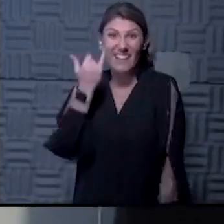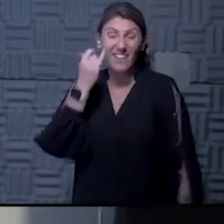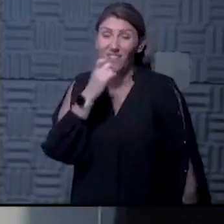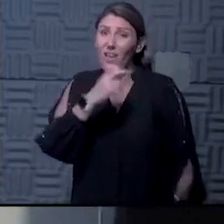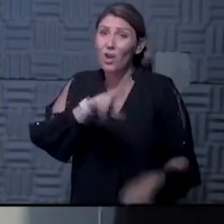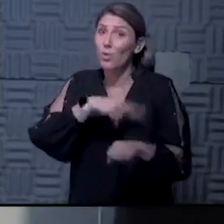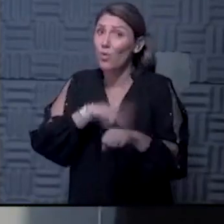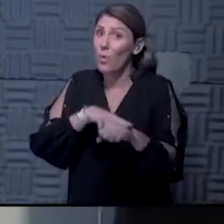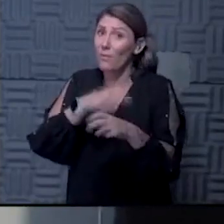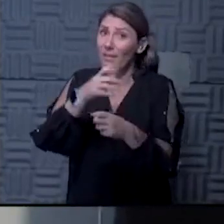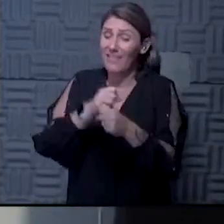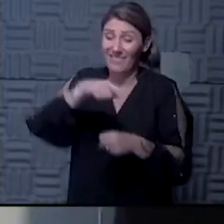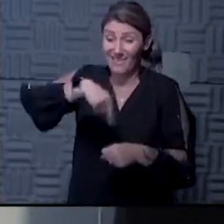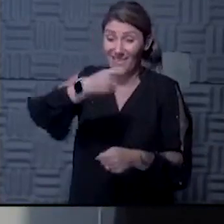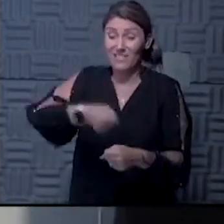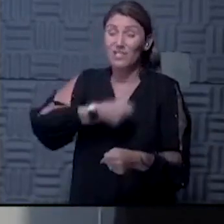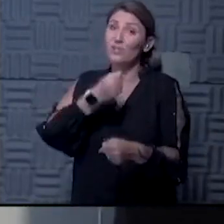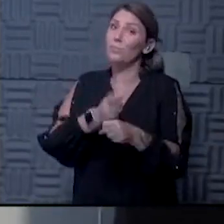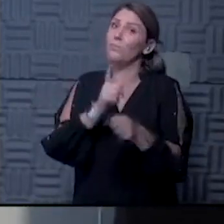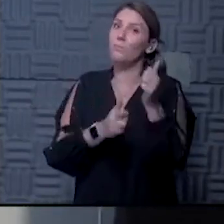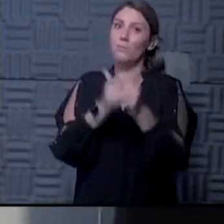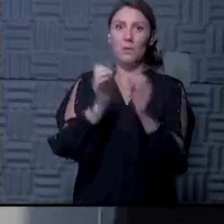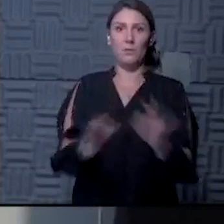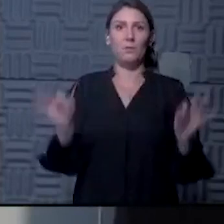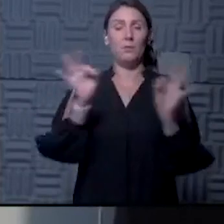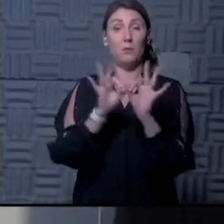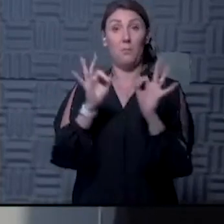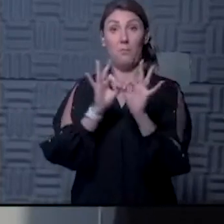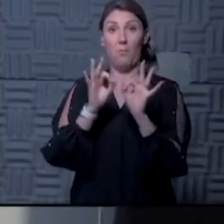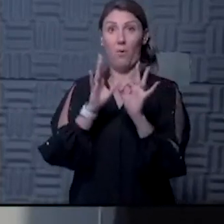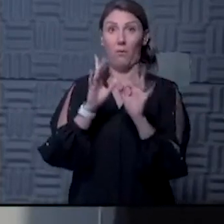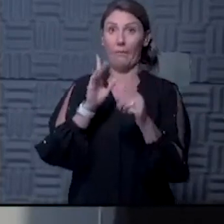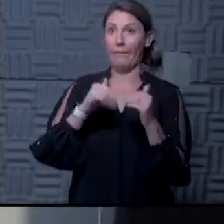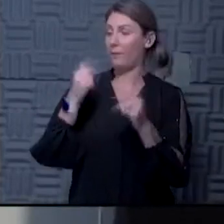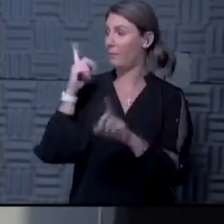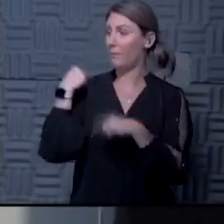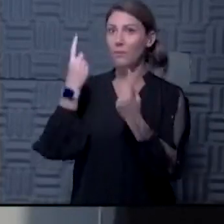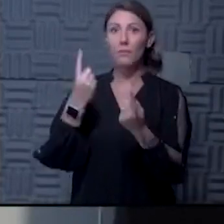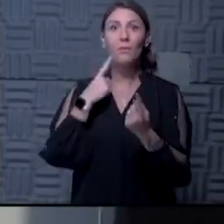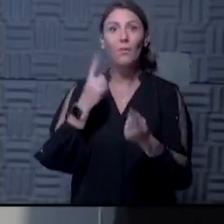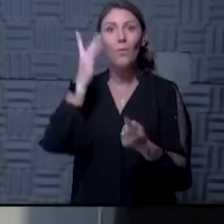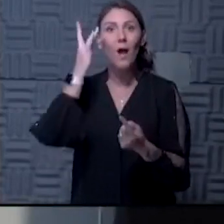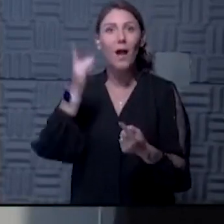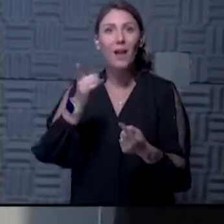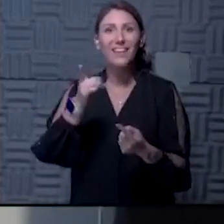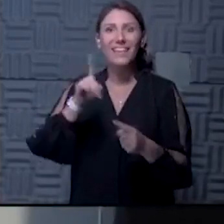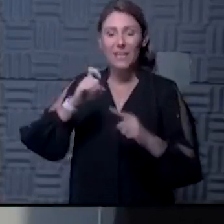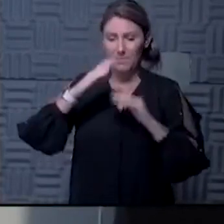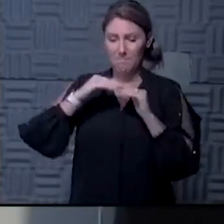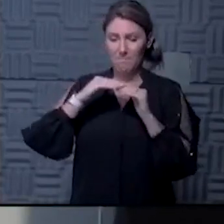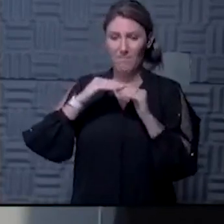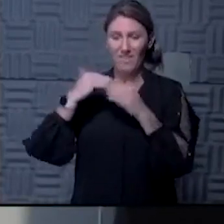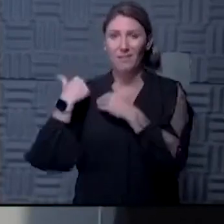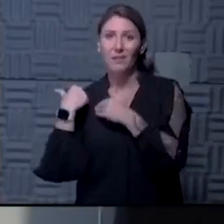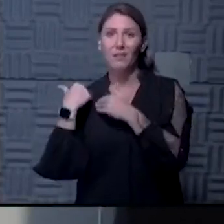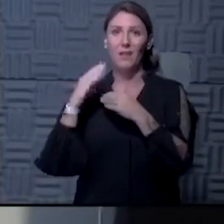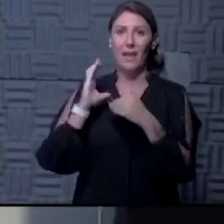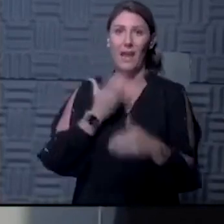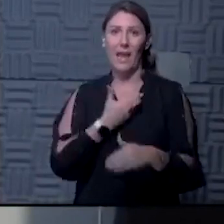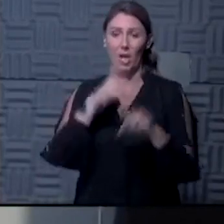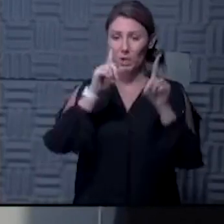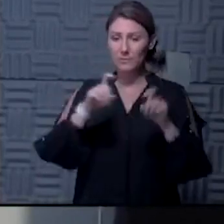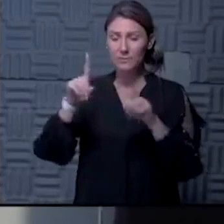it. You know, this year it's more important than ever because we really need to minimize the burden on our